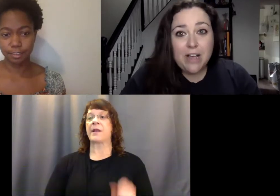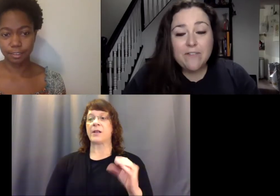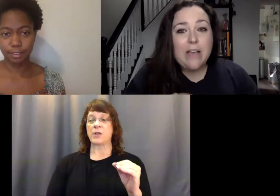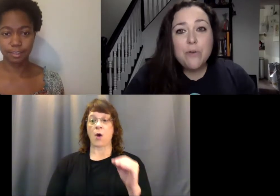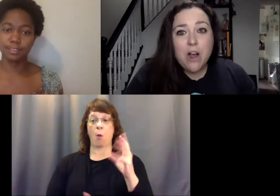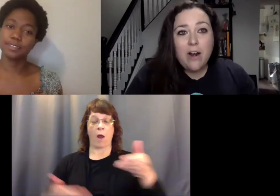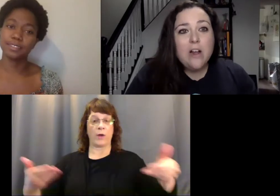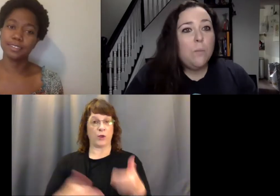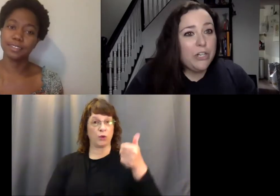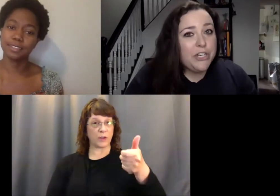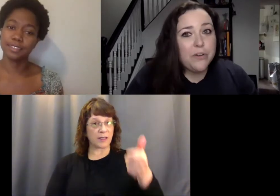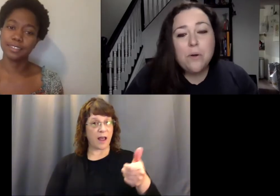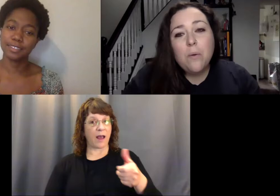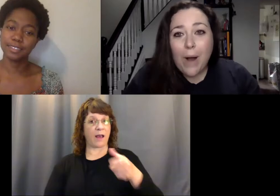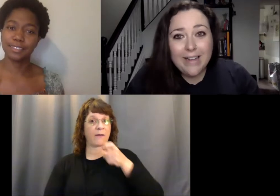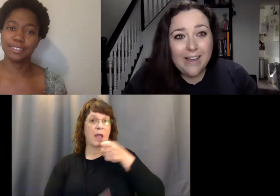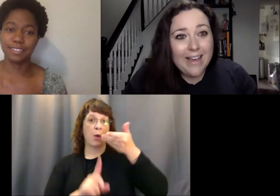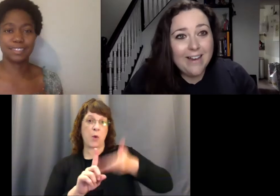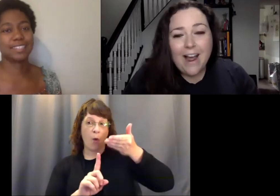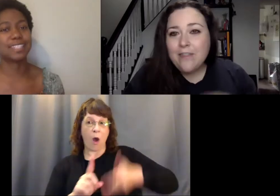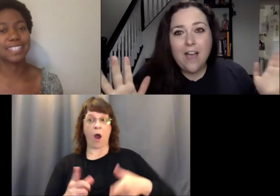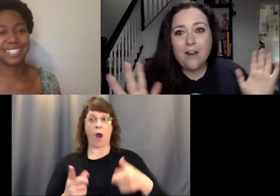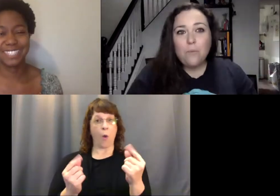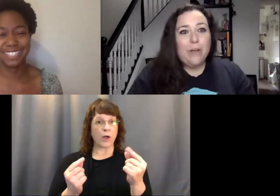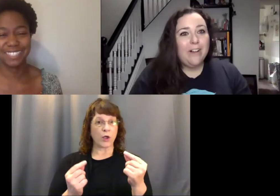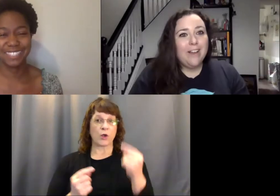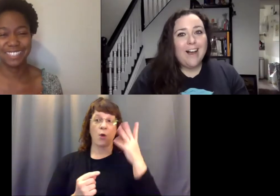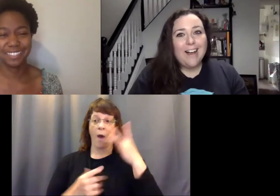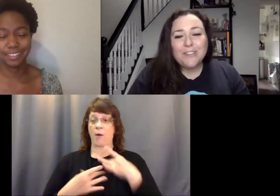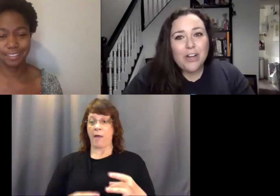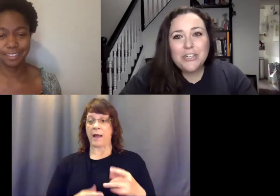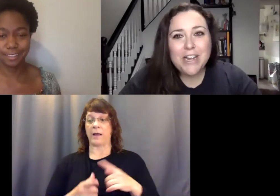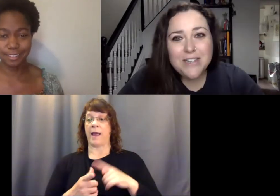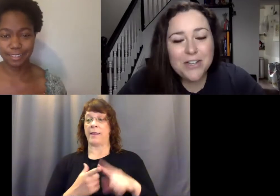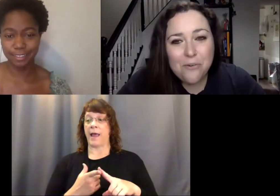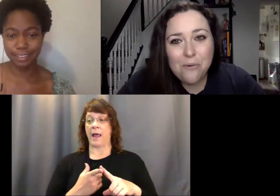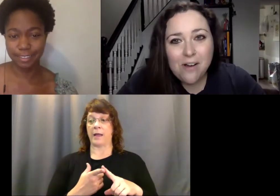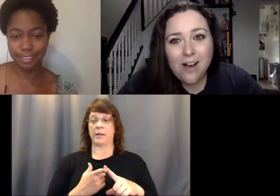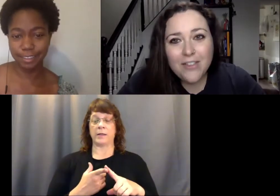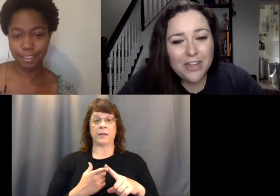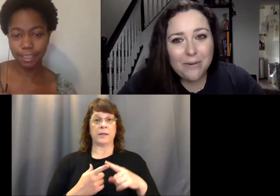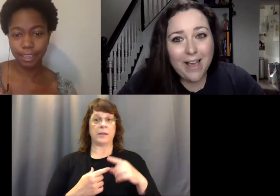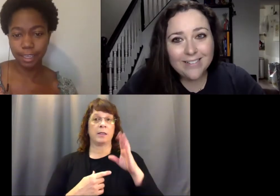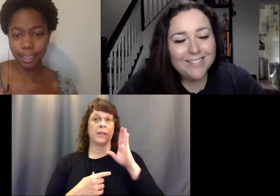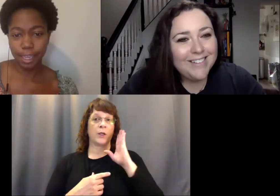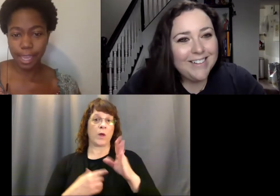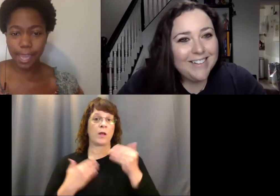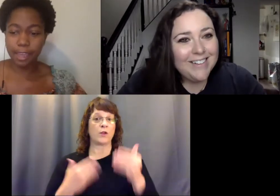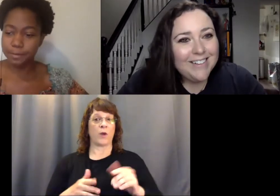introduce yourself, say who you are, what you do, why you like it, and then we'll launch into the